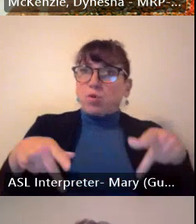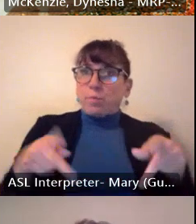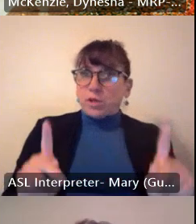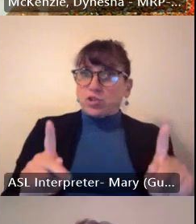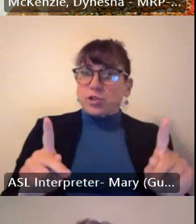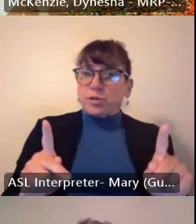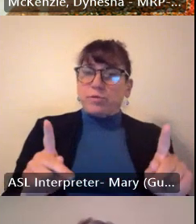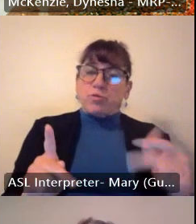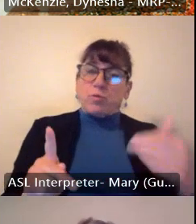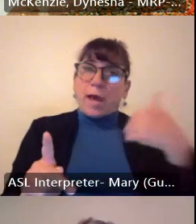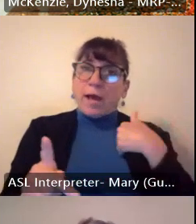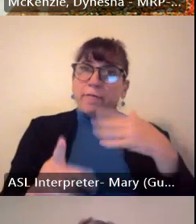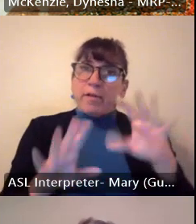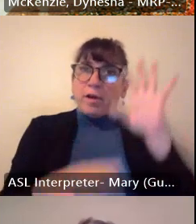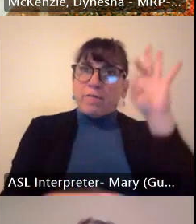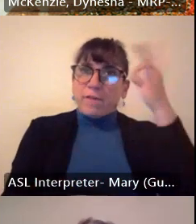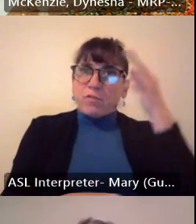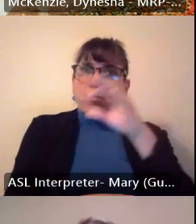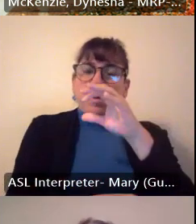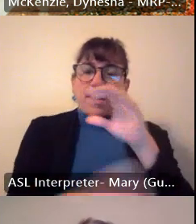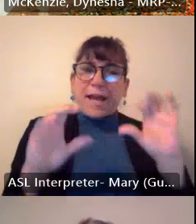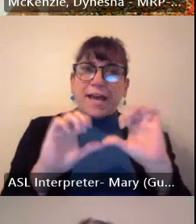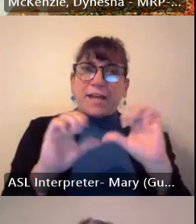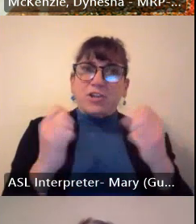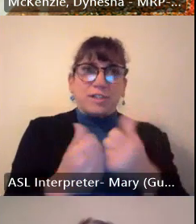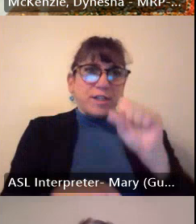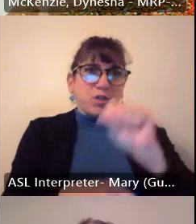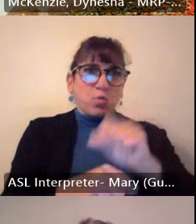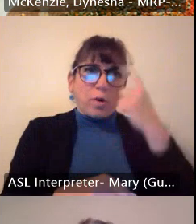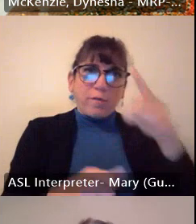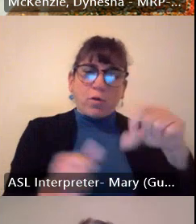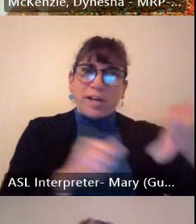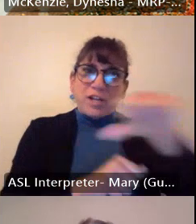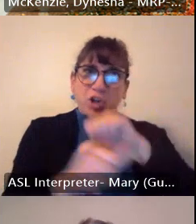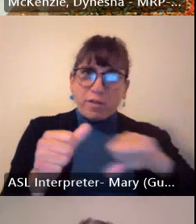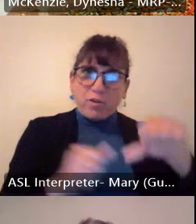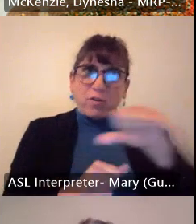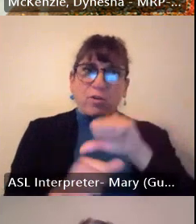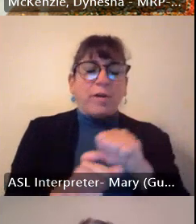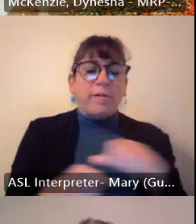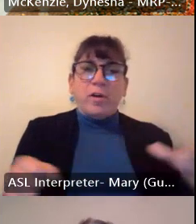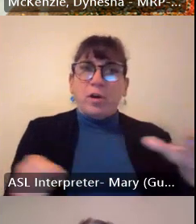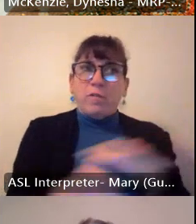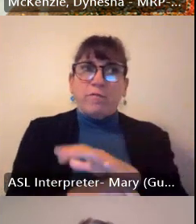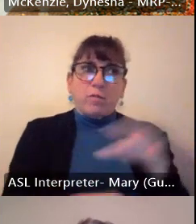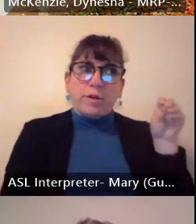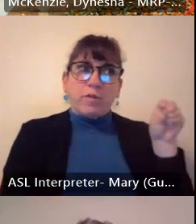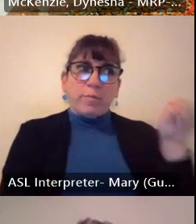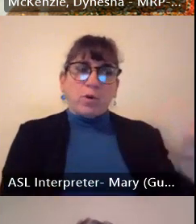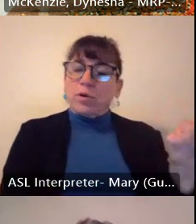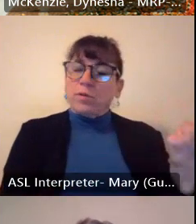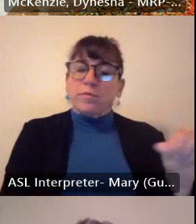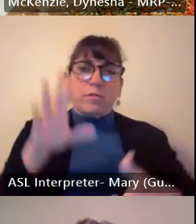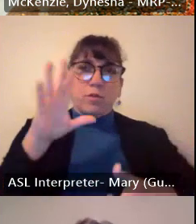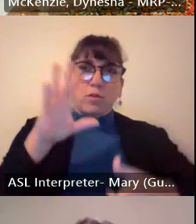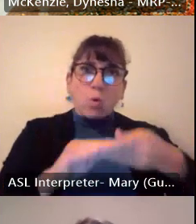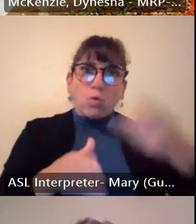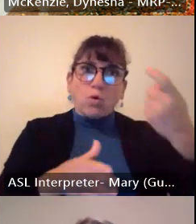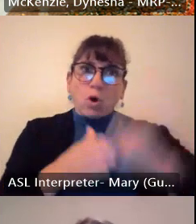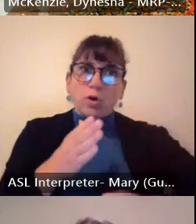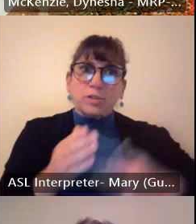have federal agencies do work for each other, right? We have to fully reimburse for the total cost of those goods and